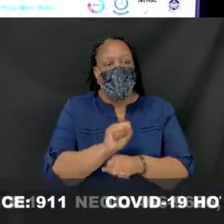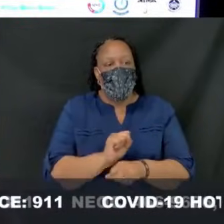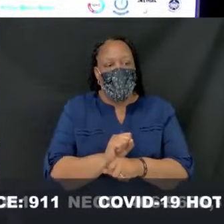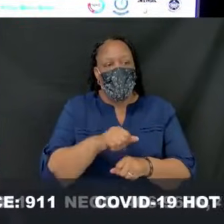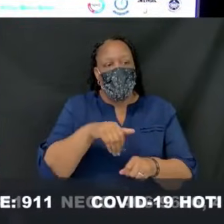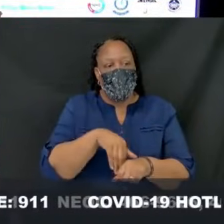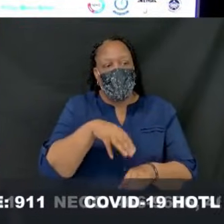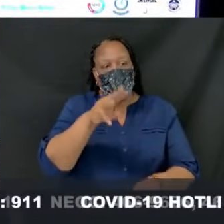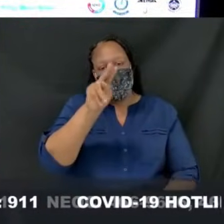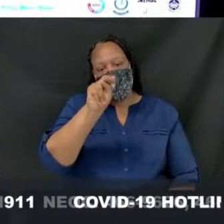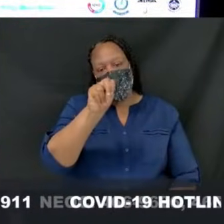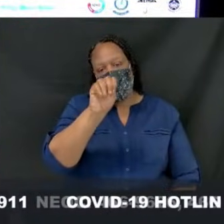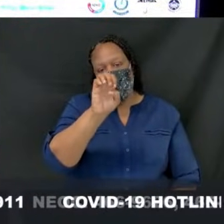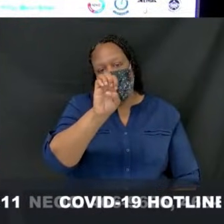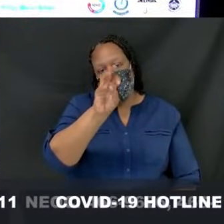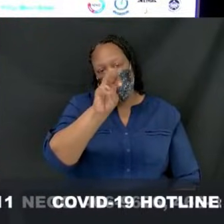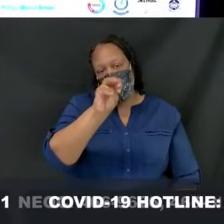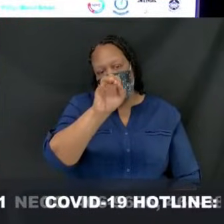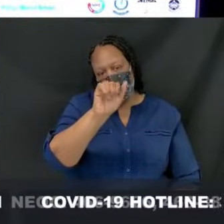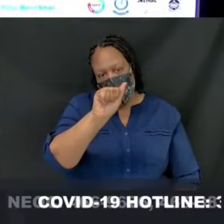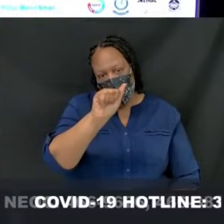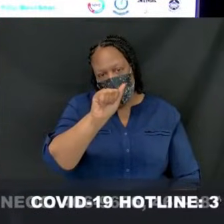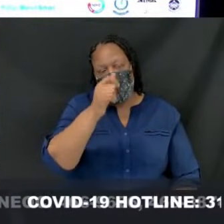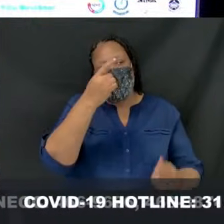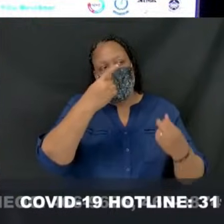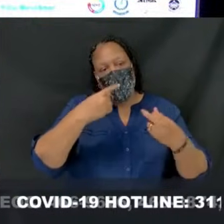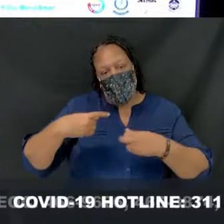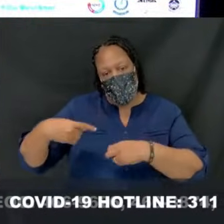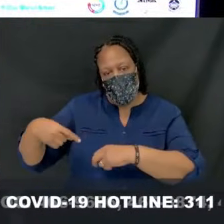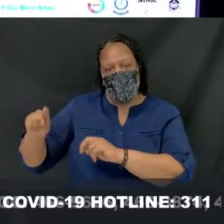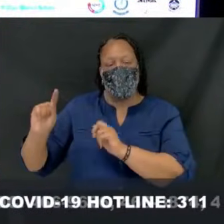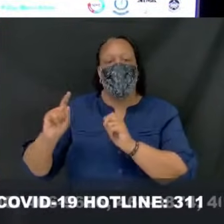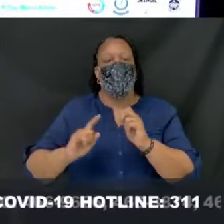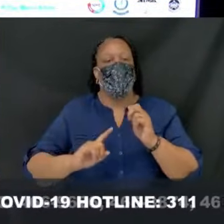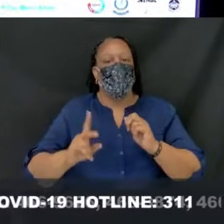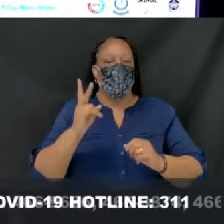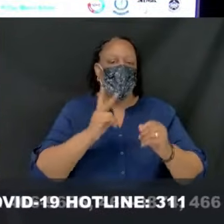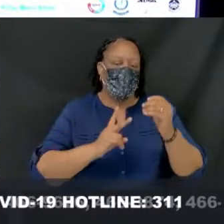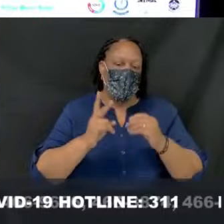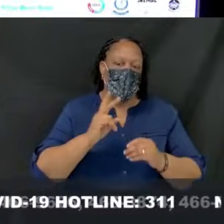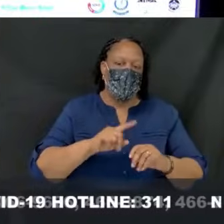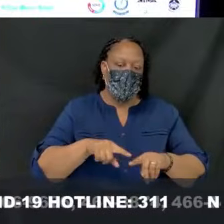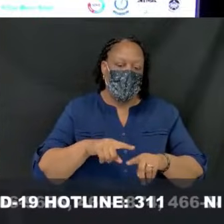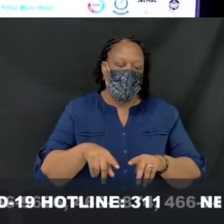some things in nature, I don't know. Hopefully, Miss Southwell will come in her